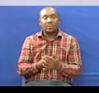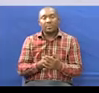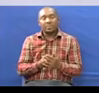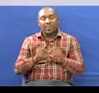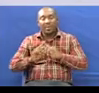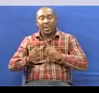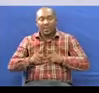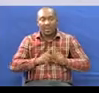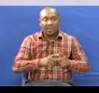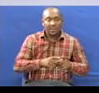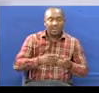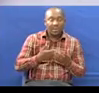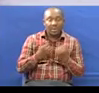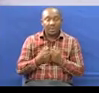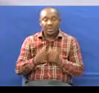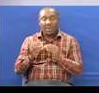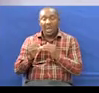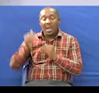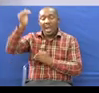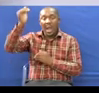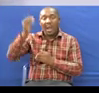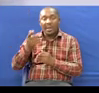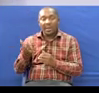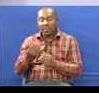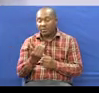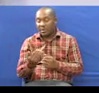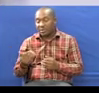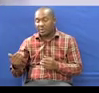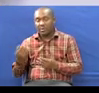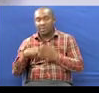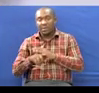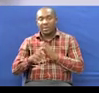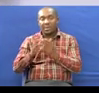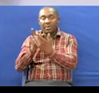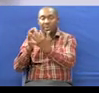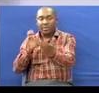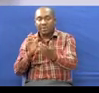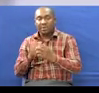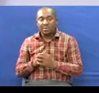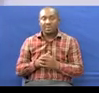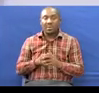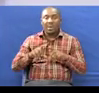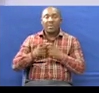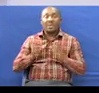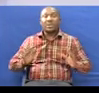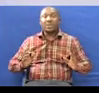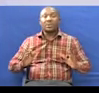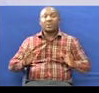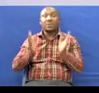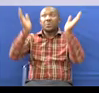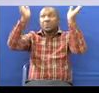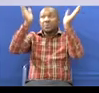the hospitals, because it indicates that there is high numbers of children in a population. But when